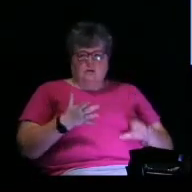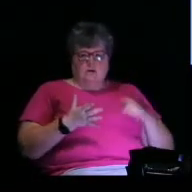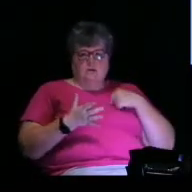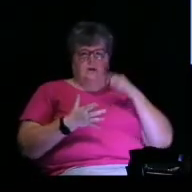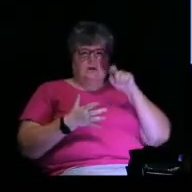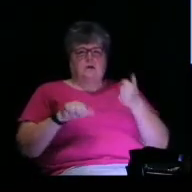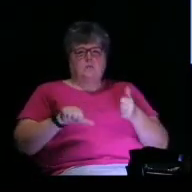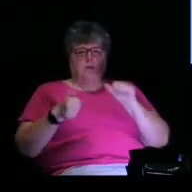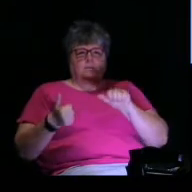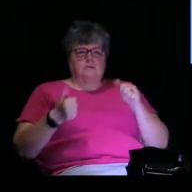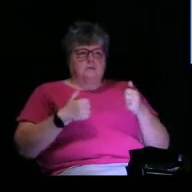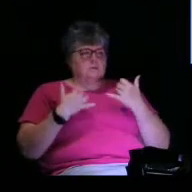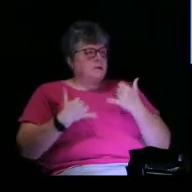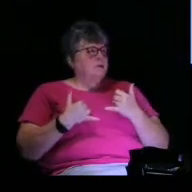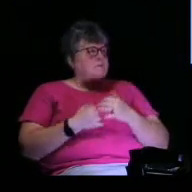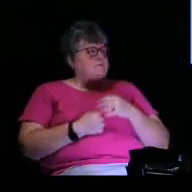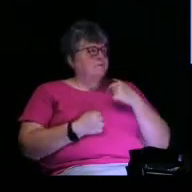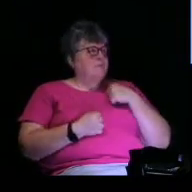done preaching.